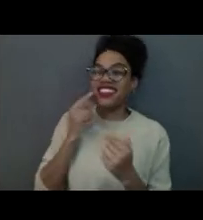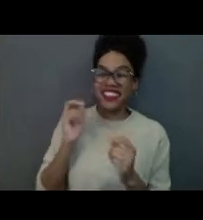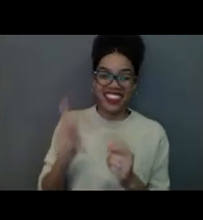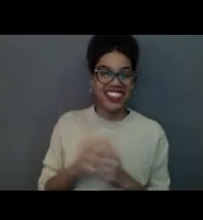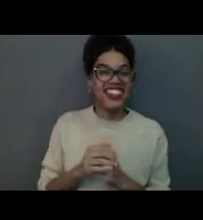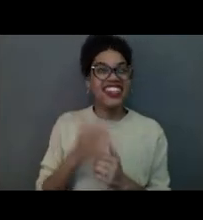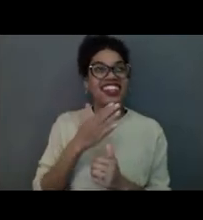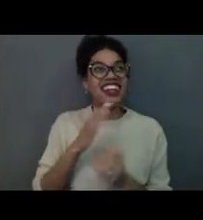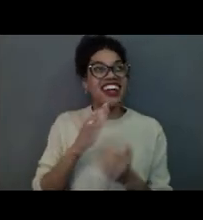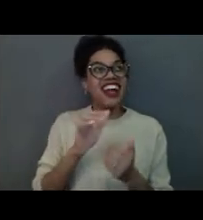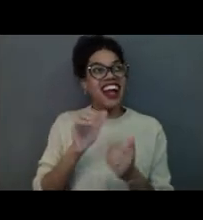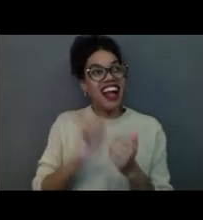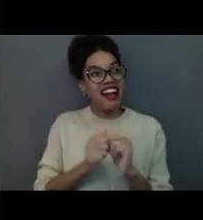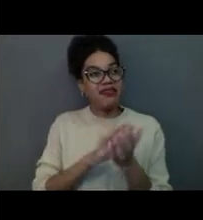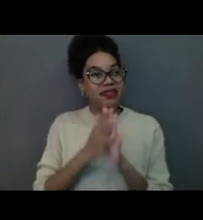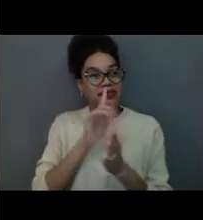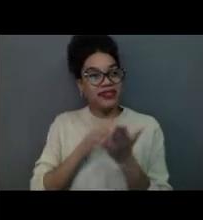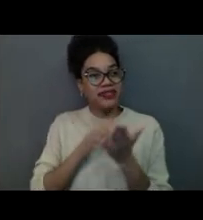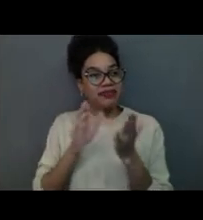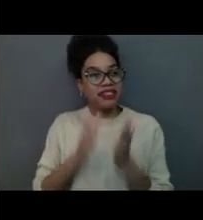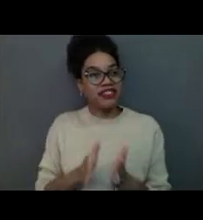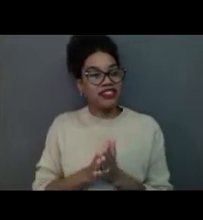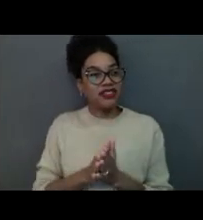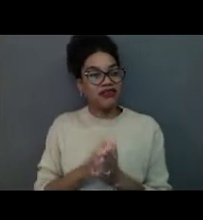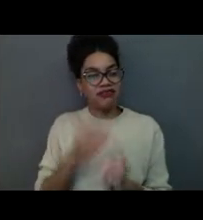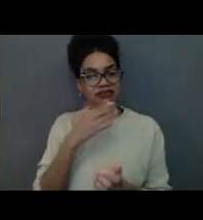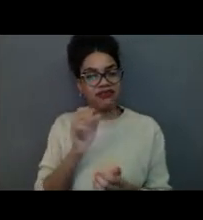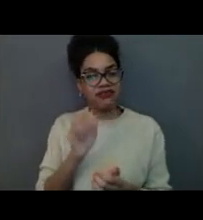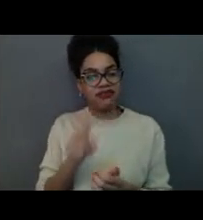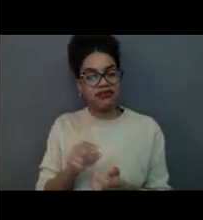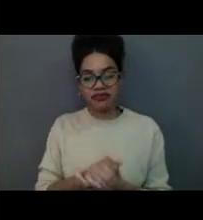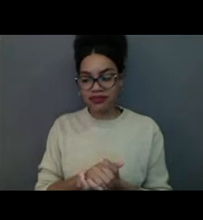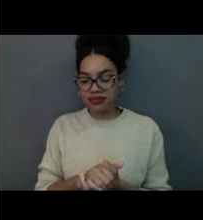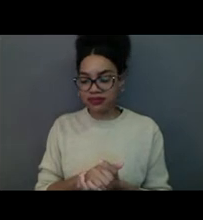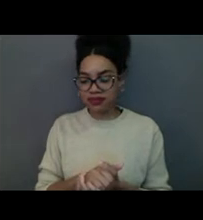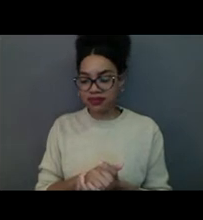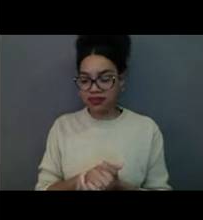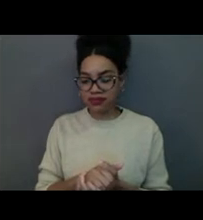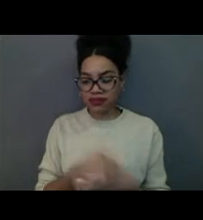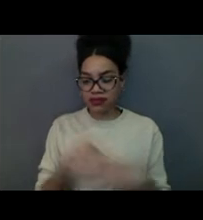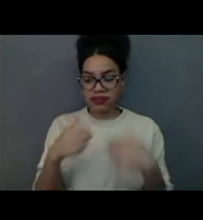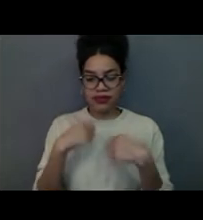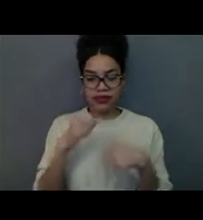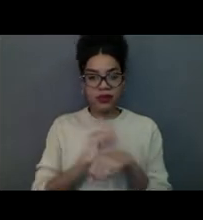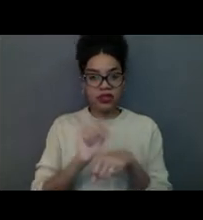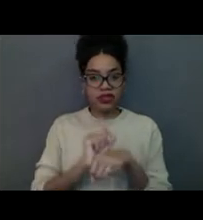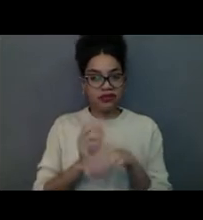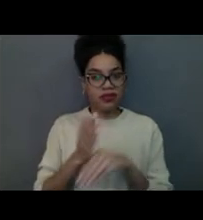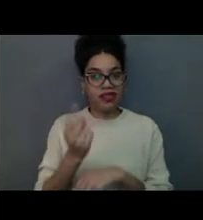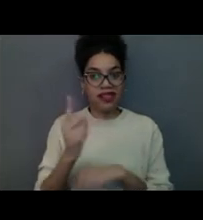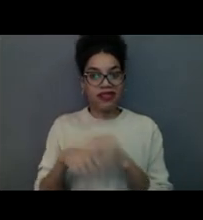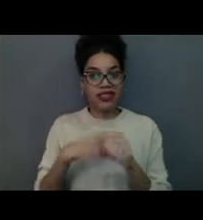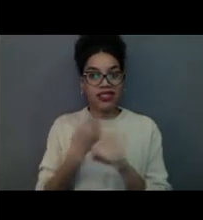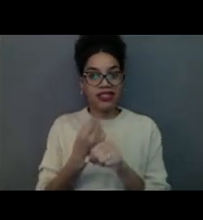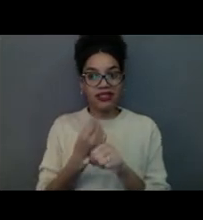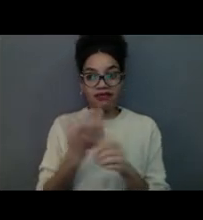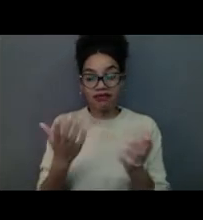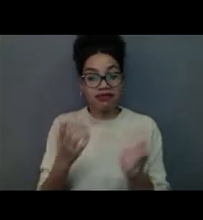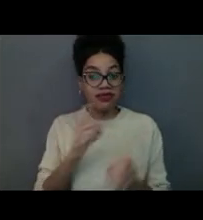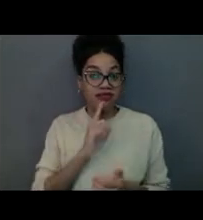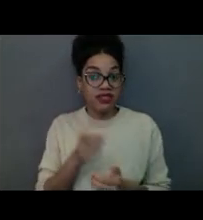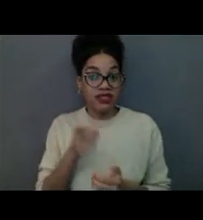That's a heavy question there. I think mostly, working in this industry now for over 11 years, if you've got experience